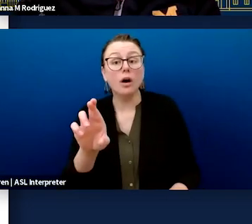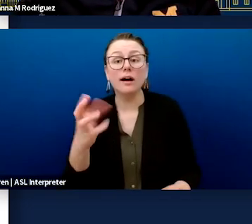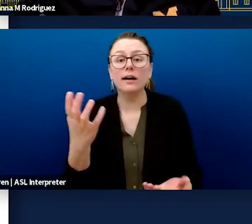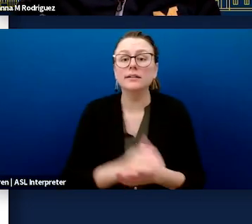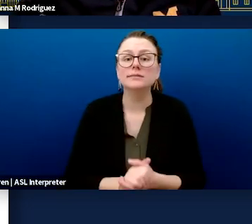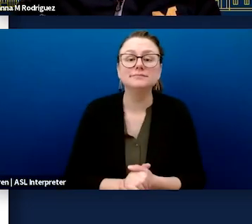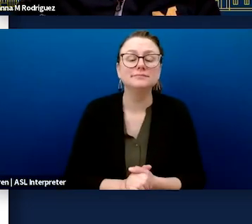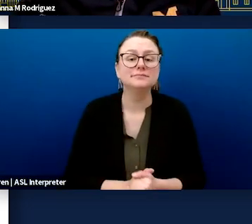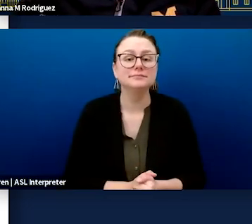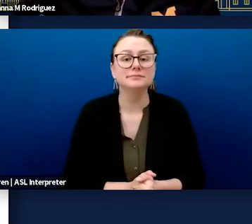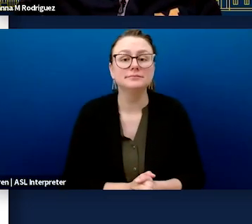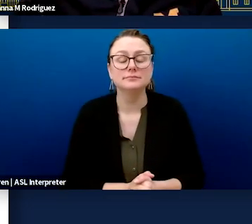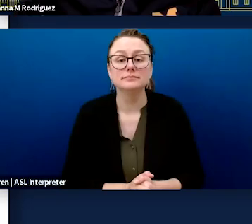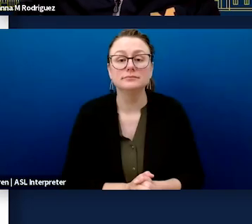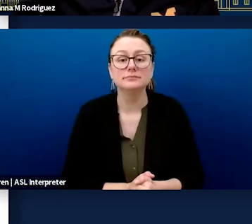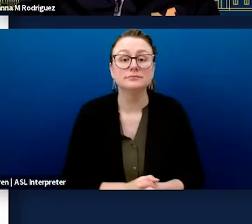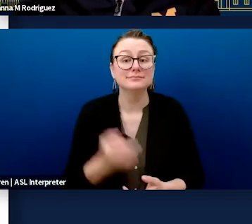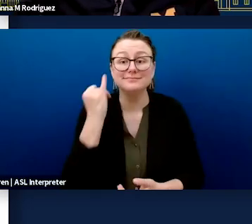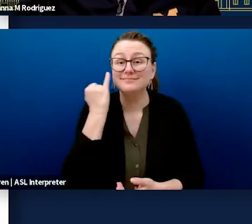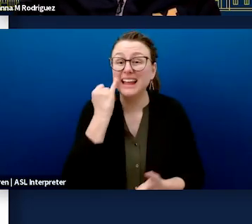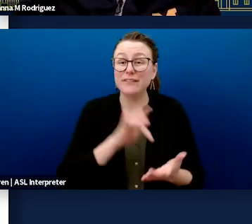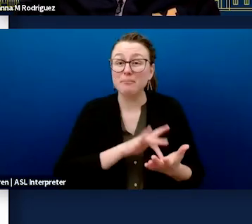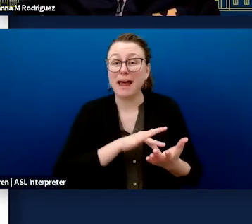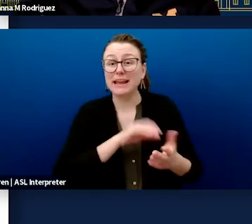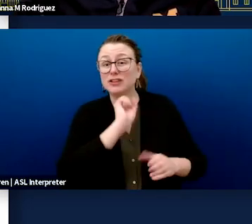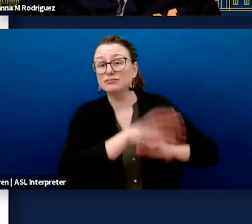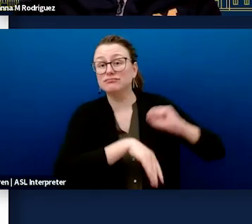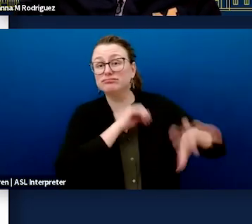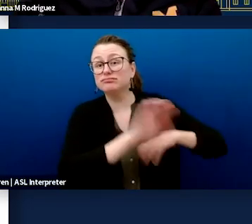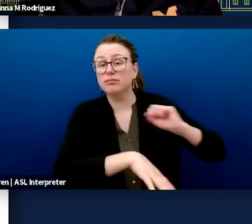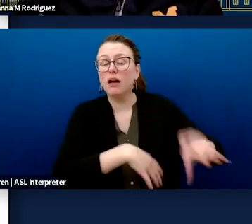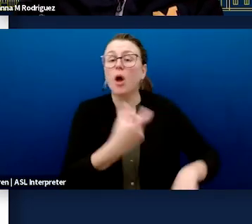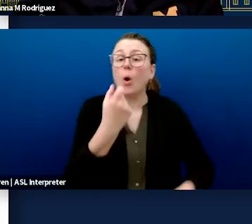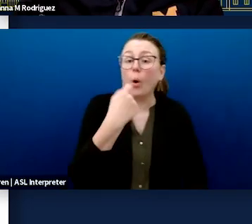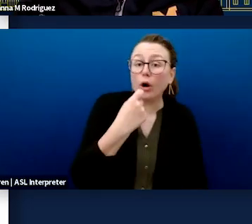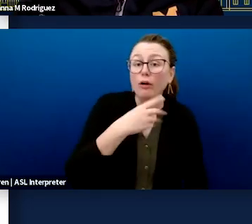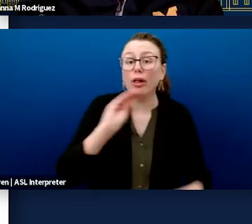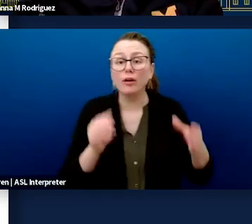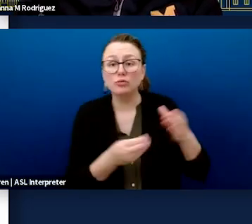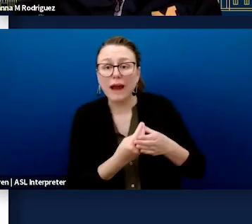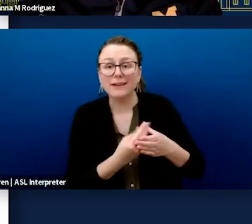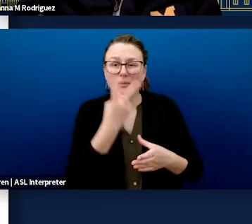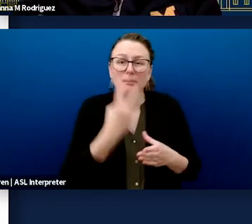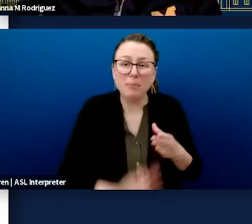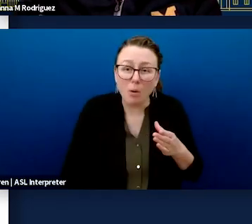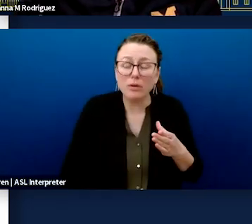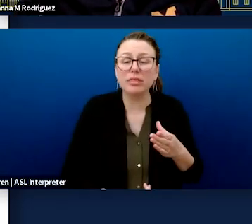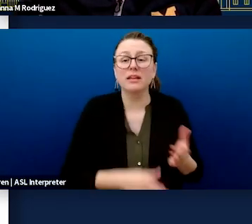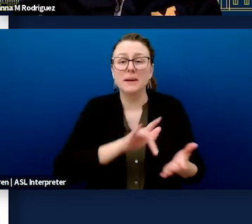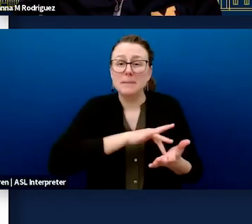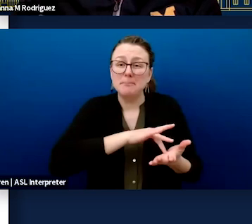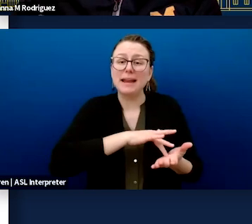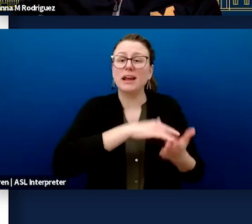if we're using a ton of medications, both oral and rectal wise, or ton of